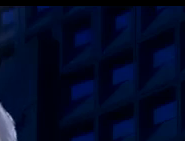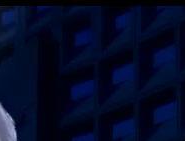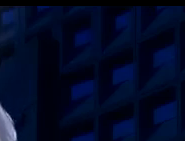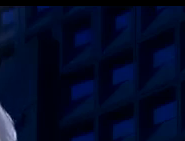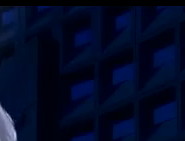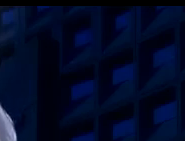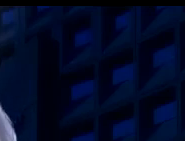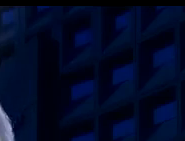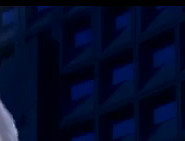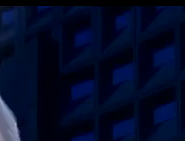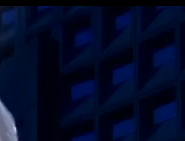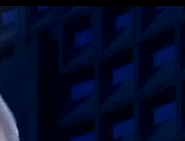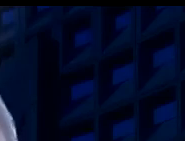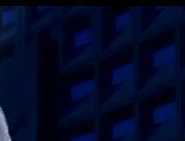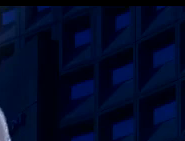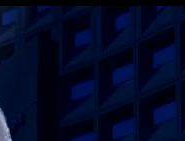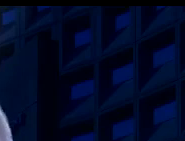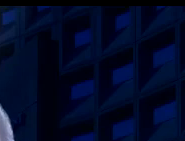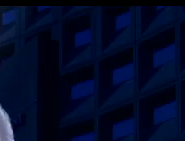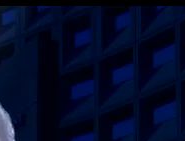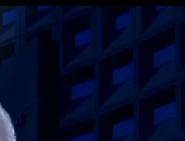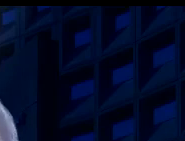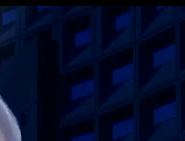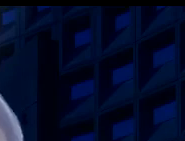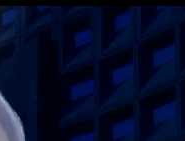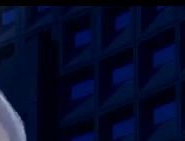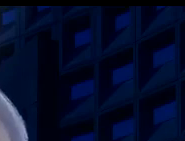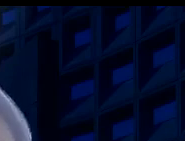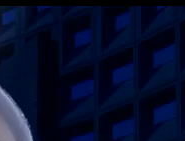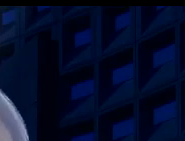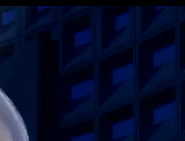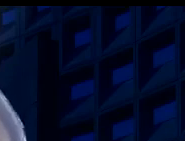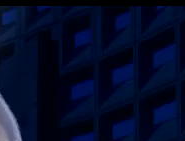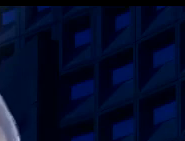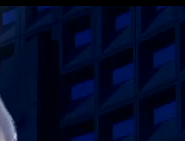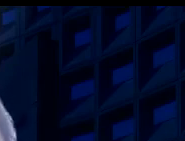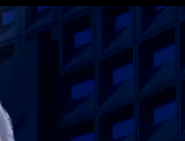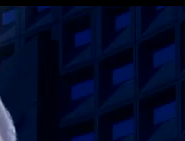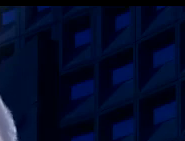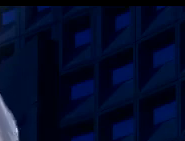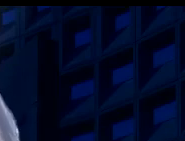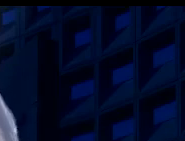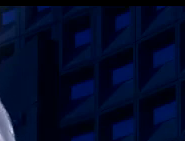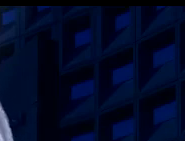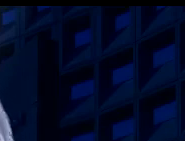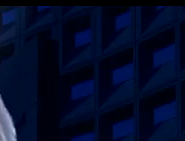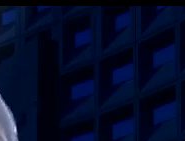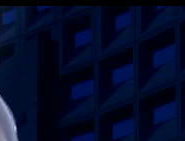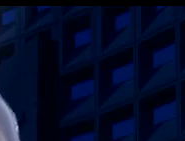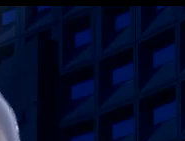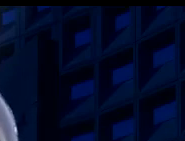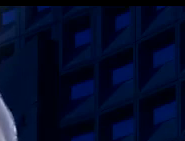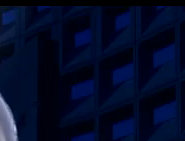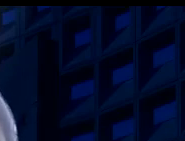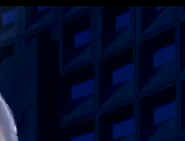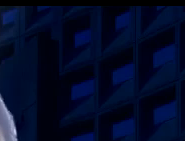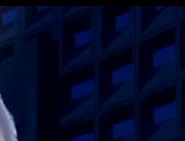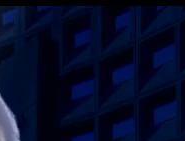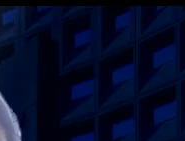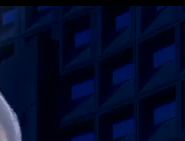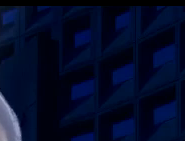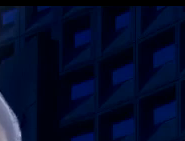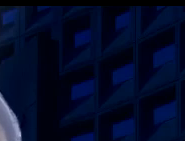is a neutral rule or policy that disproportionately impacts a group of